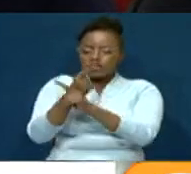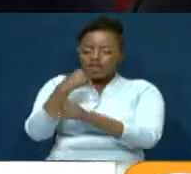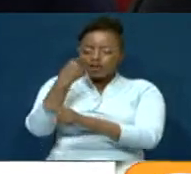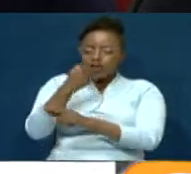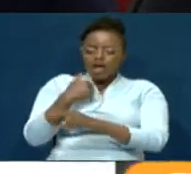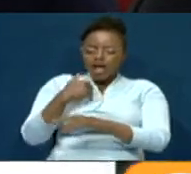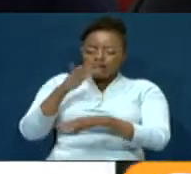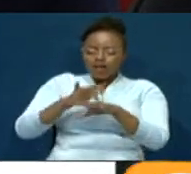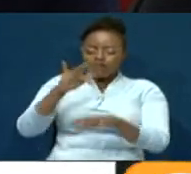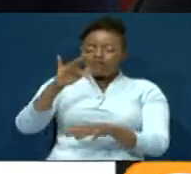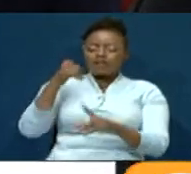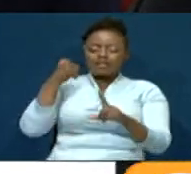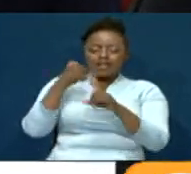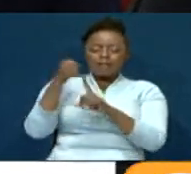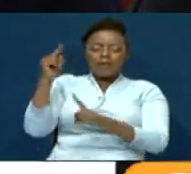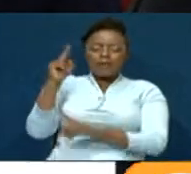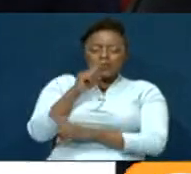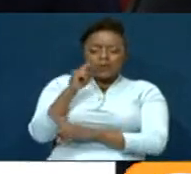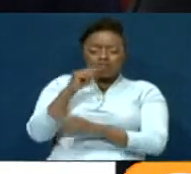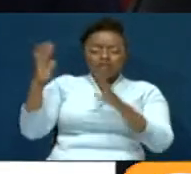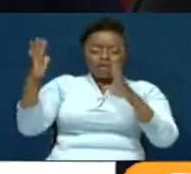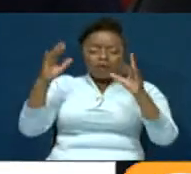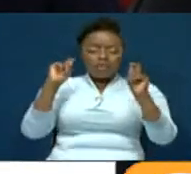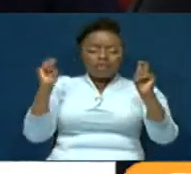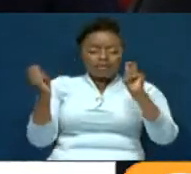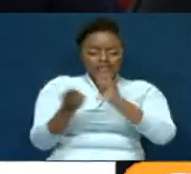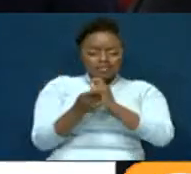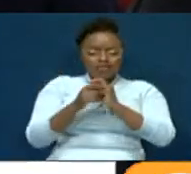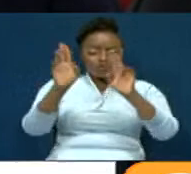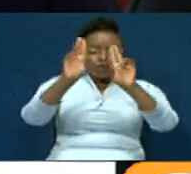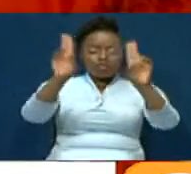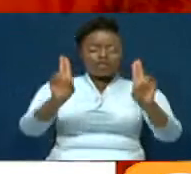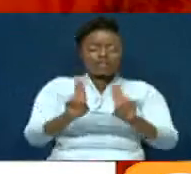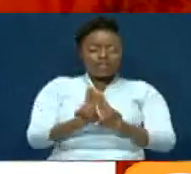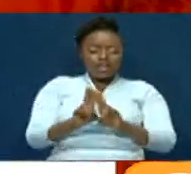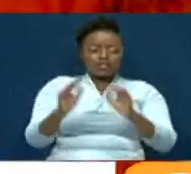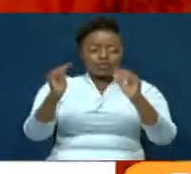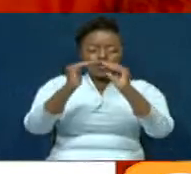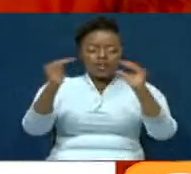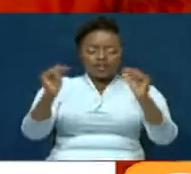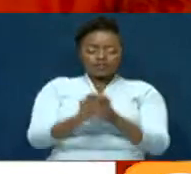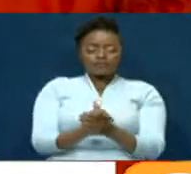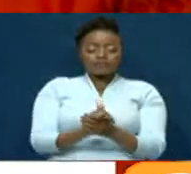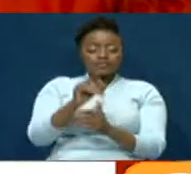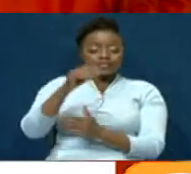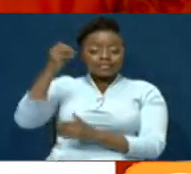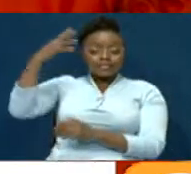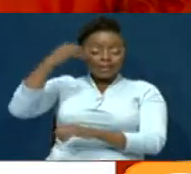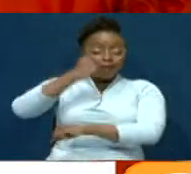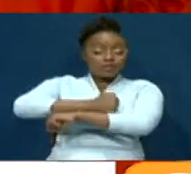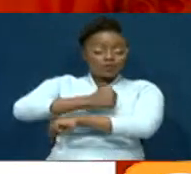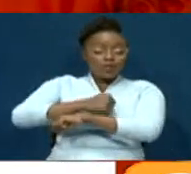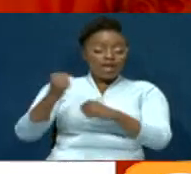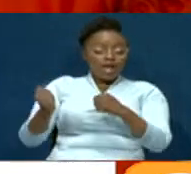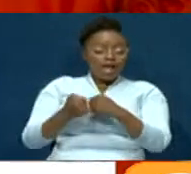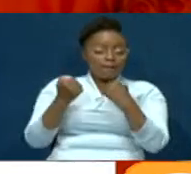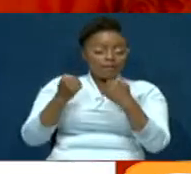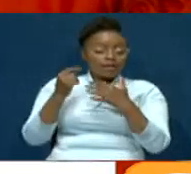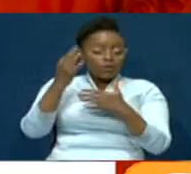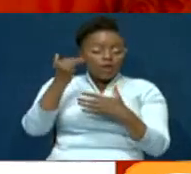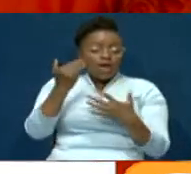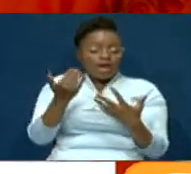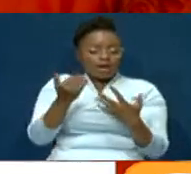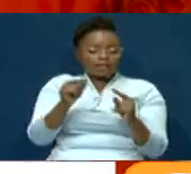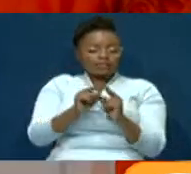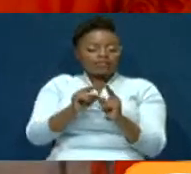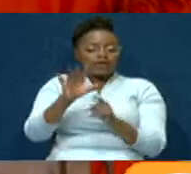the devastating impact of climate change into the international arena. We are holding this summer school against a backdrop of